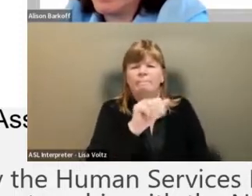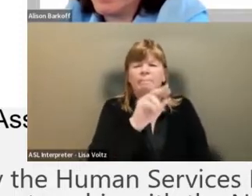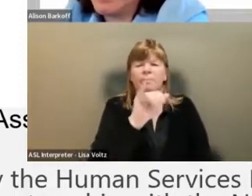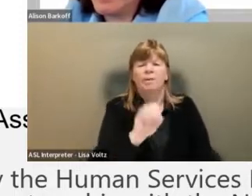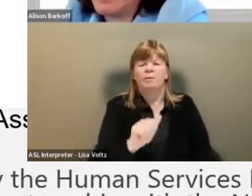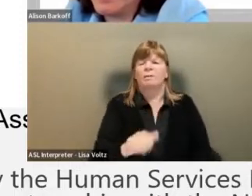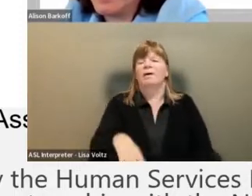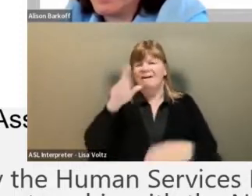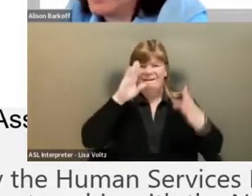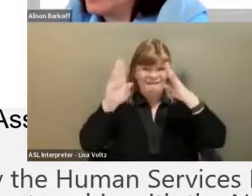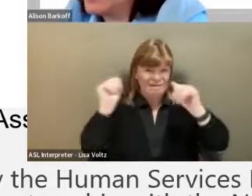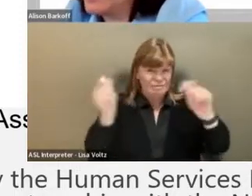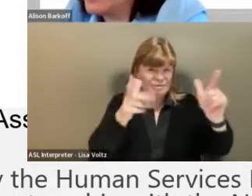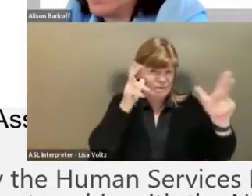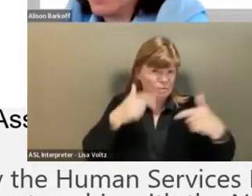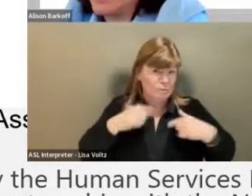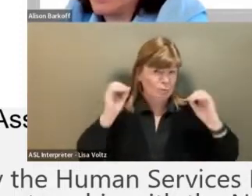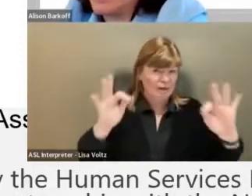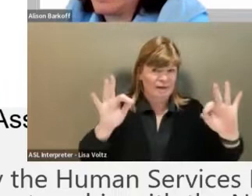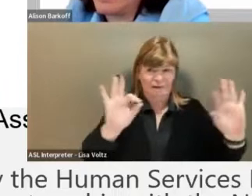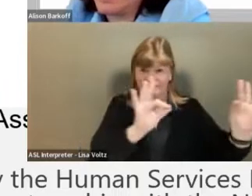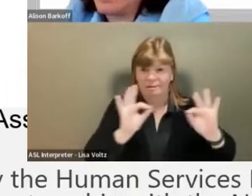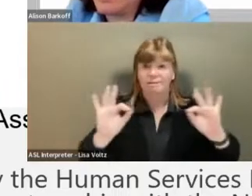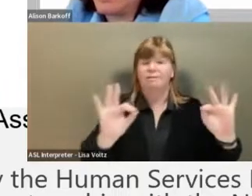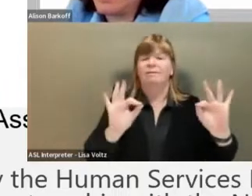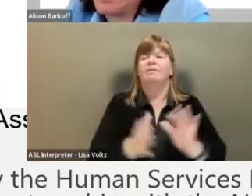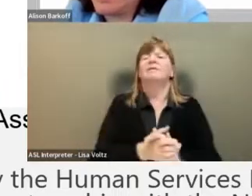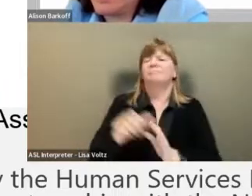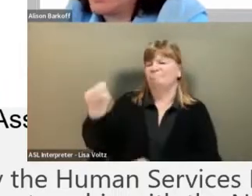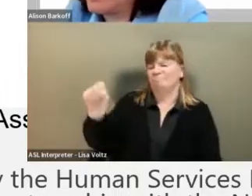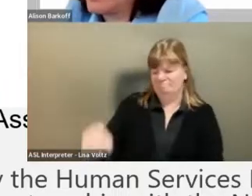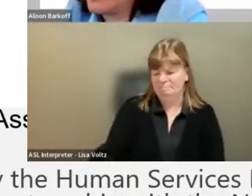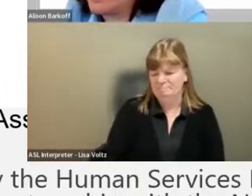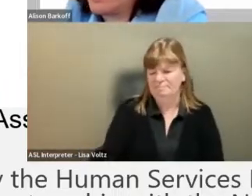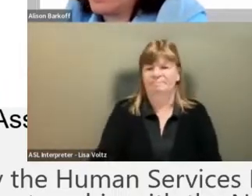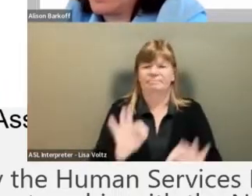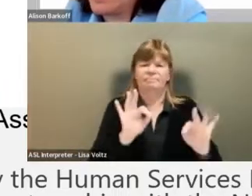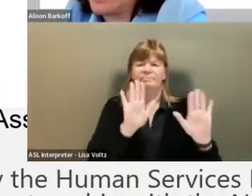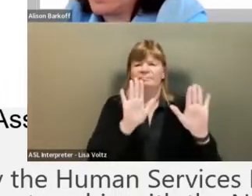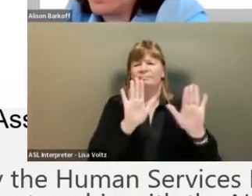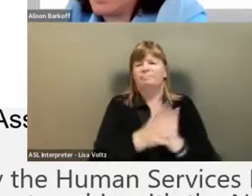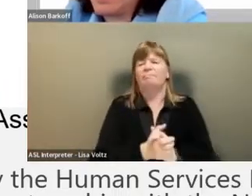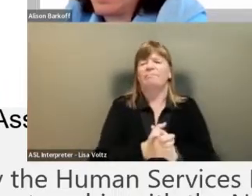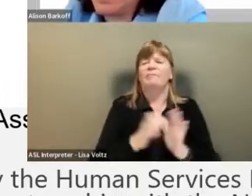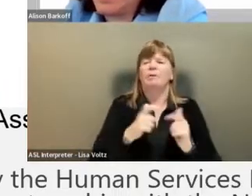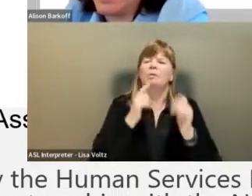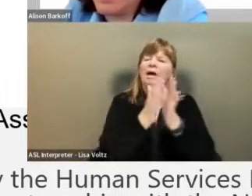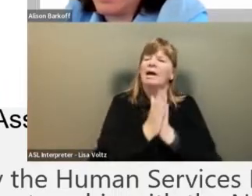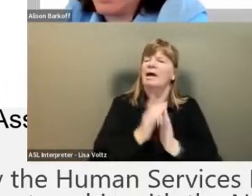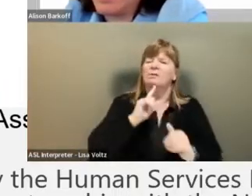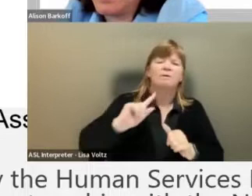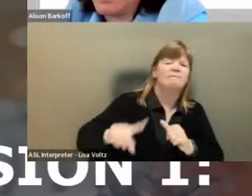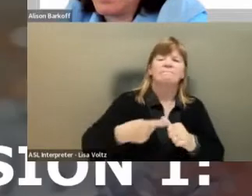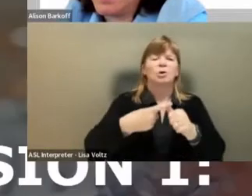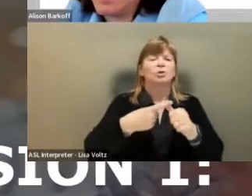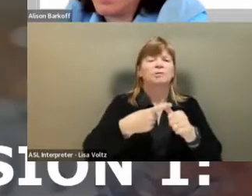Hi there, everybody. Can you hear me okay? Yes. Excellent. I would like to ask our first session